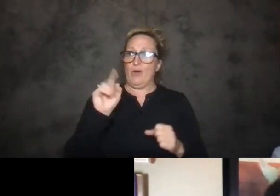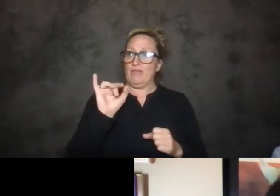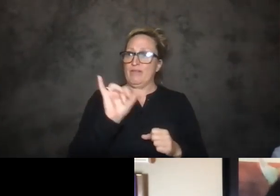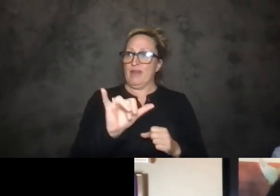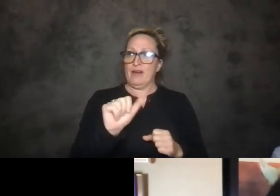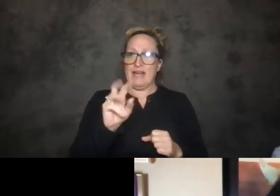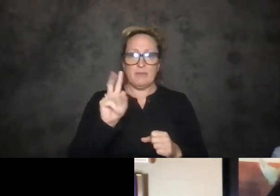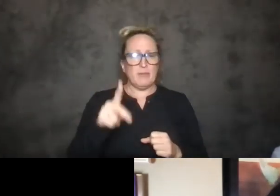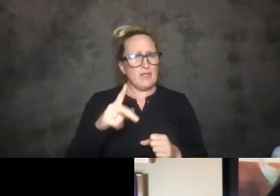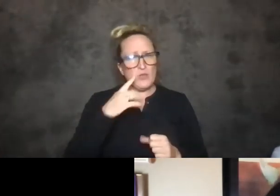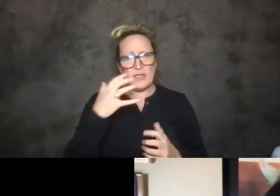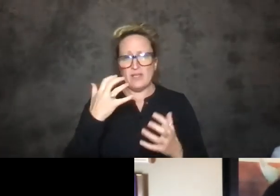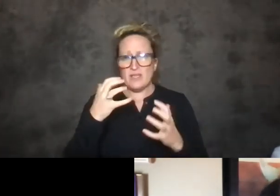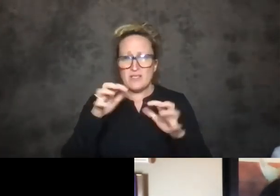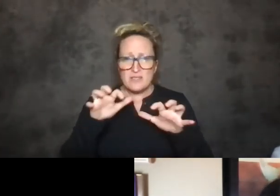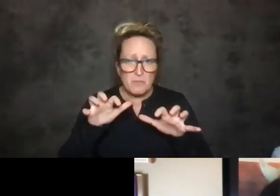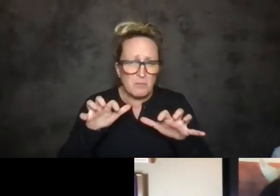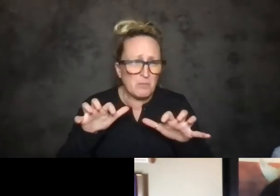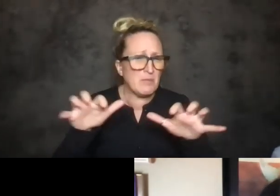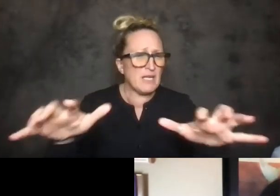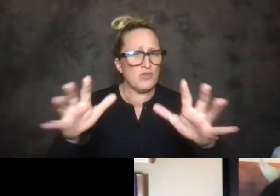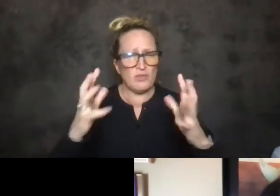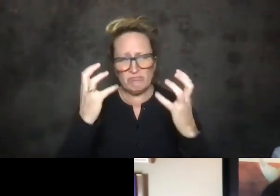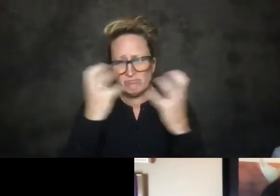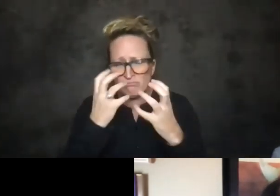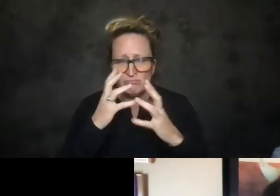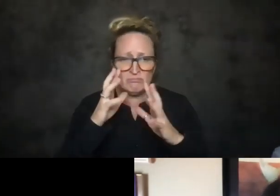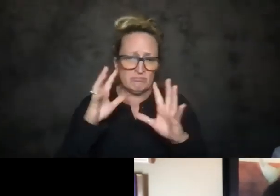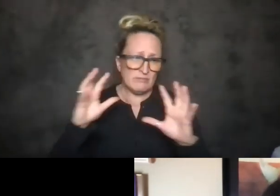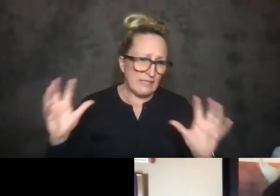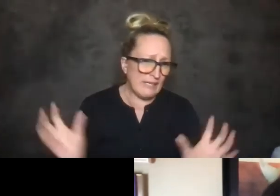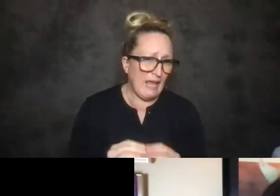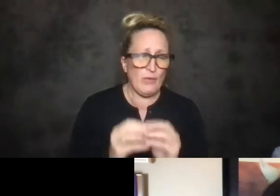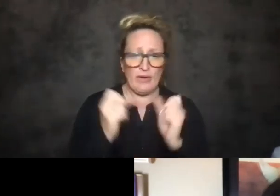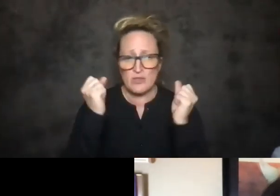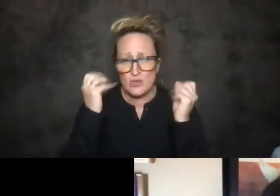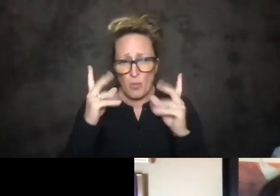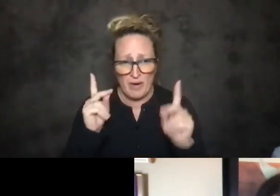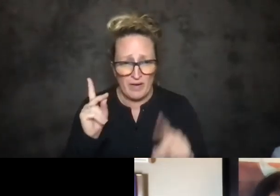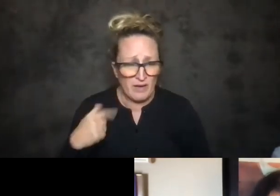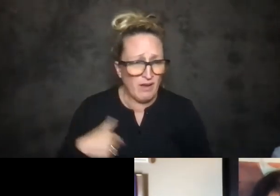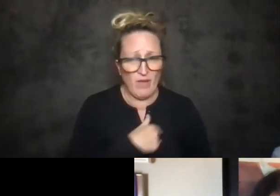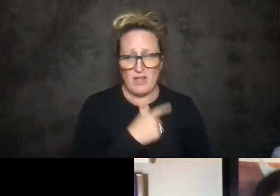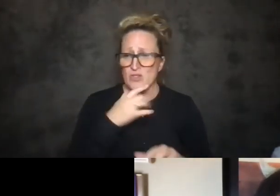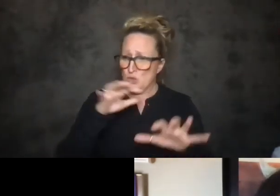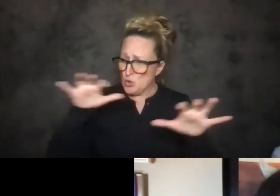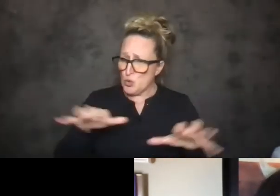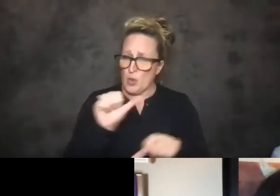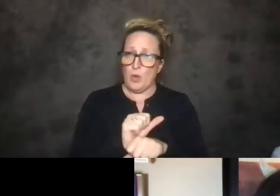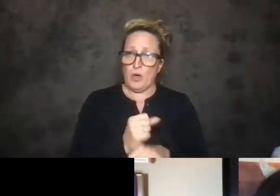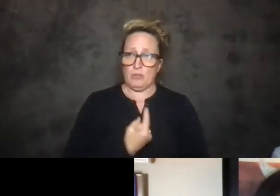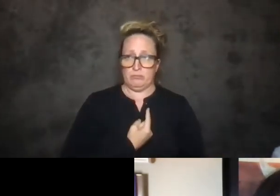this immense and incredible gathering of so many of us that often do our work in